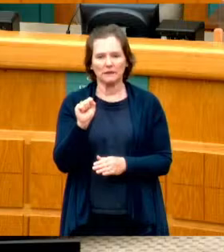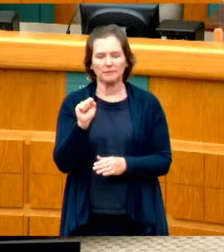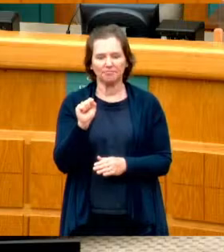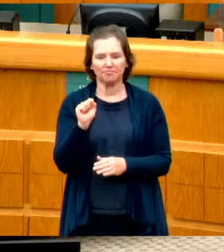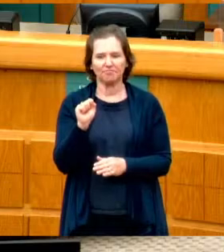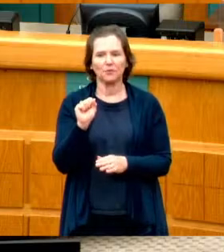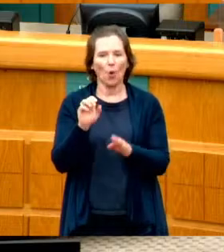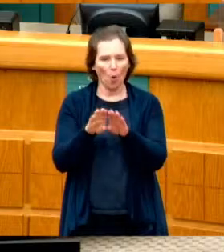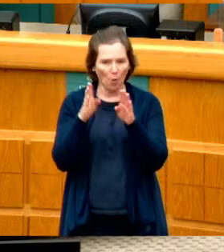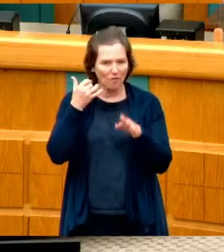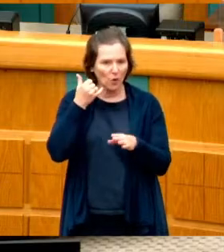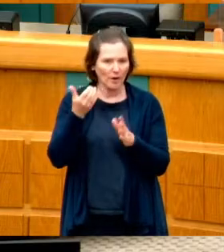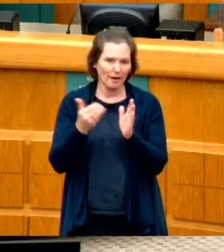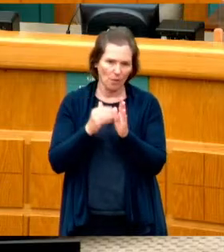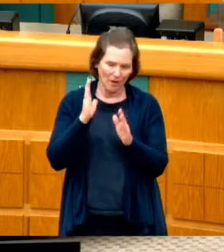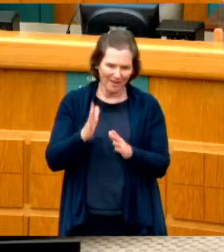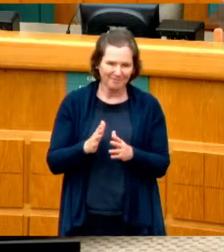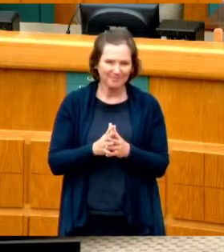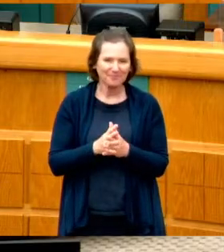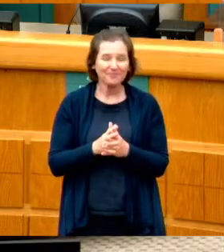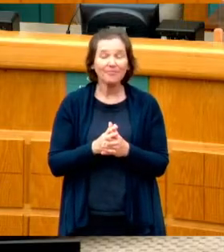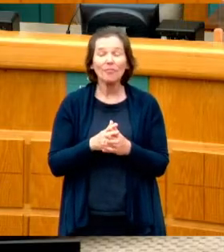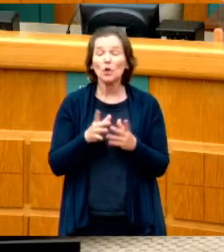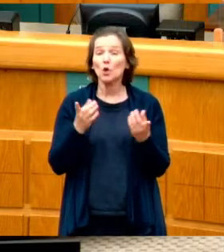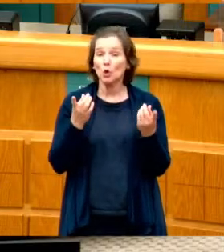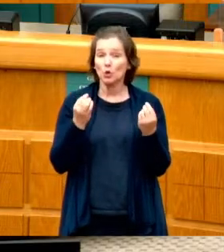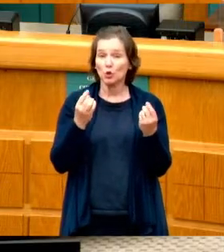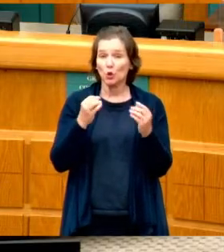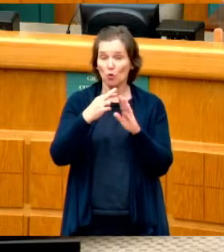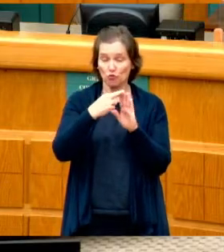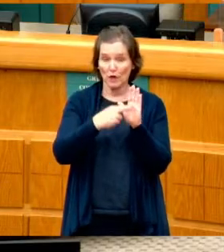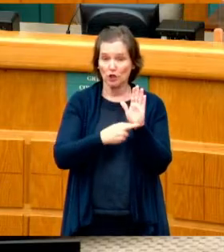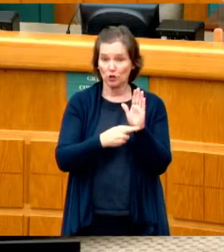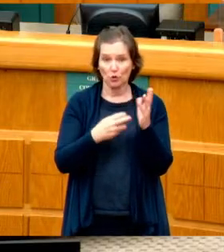visit the city website at